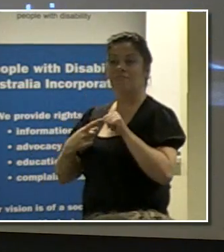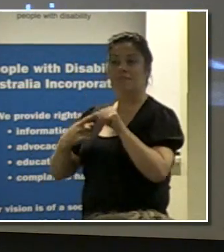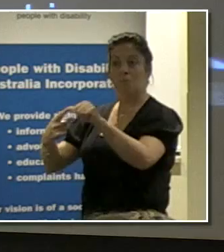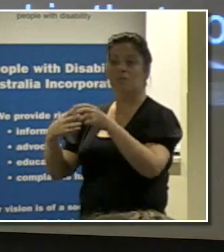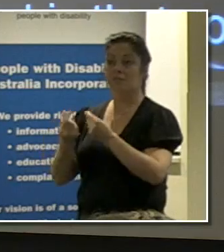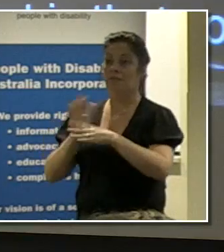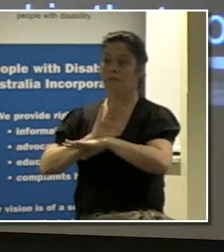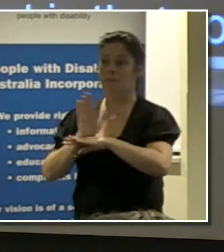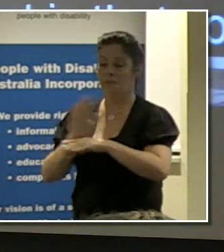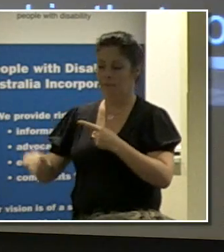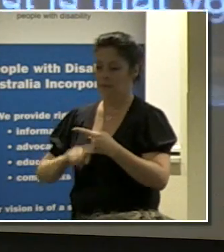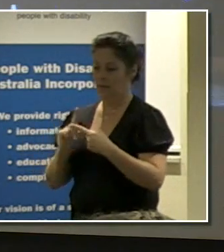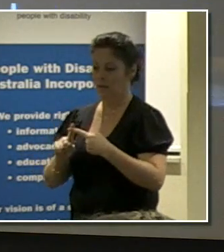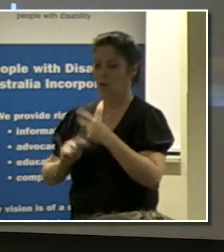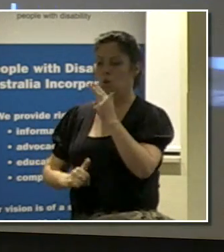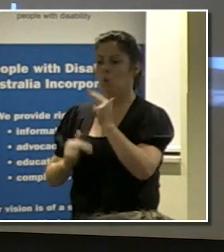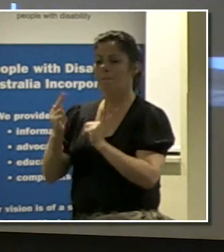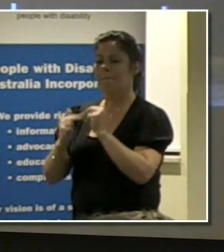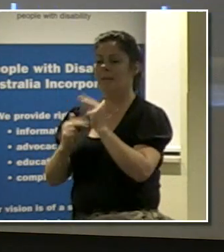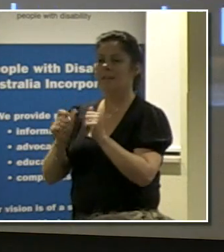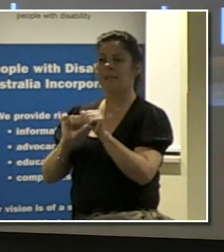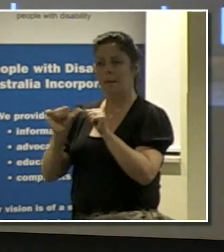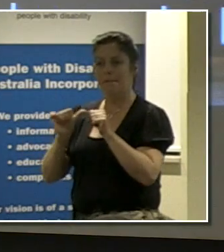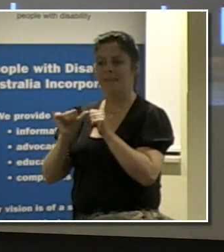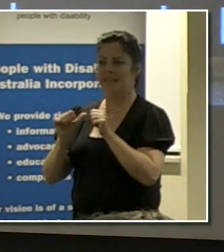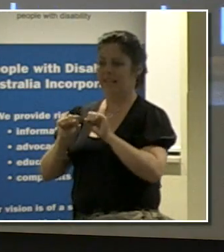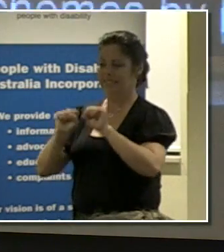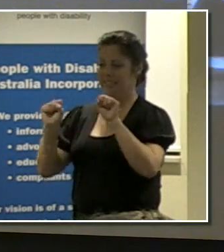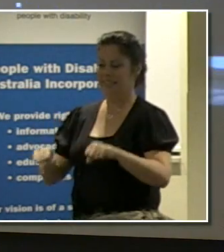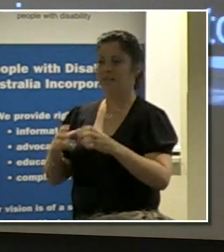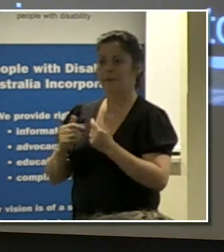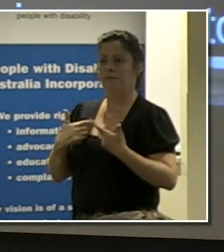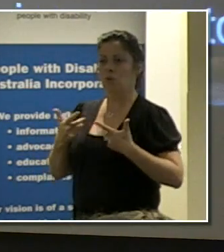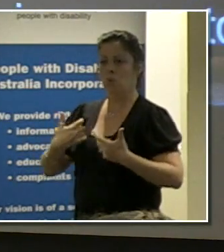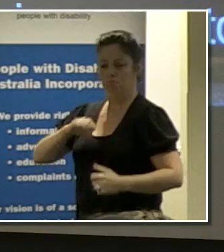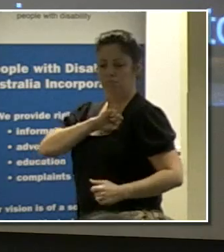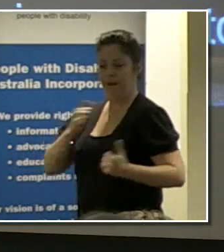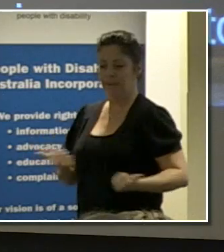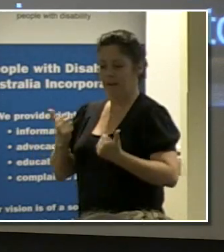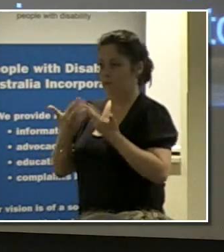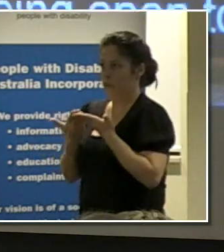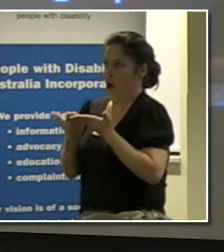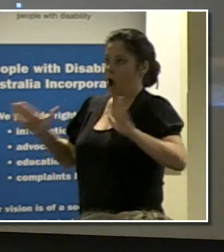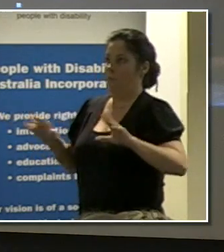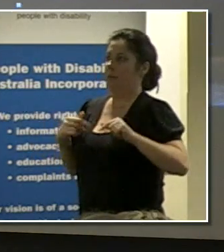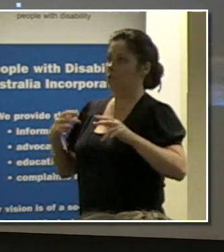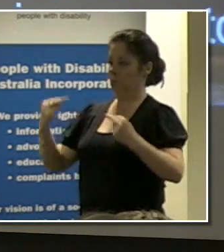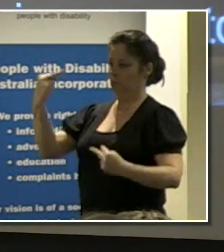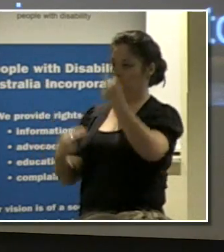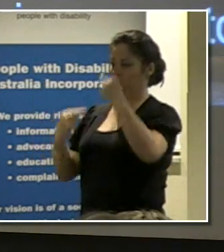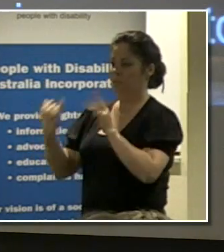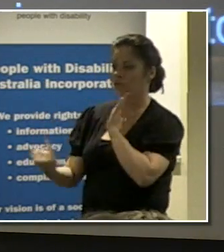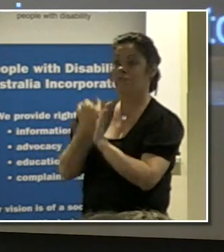schemes by being robust, by being open to criticism, by being open to input. And we have